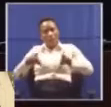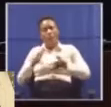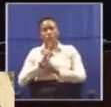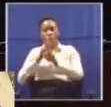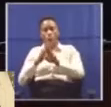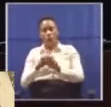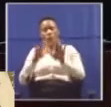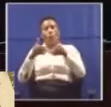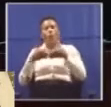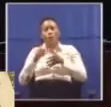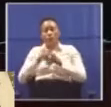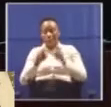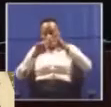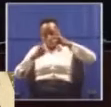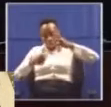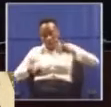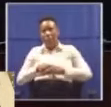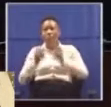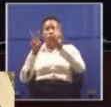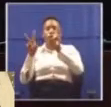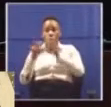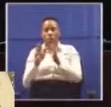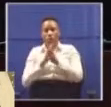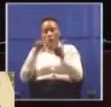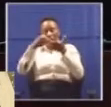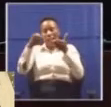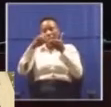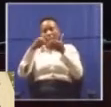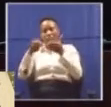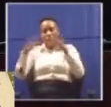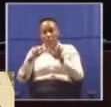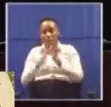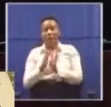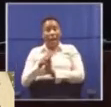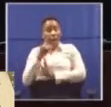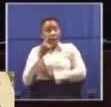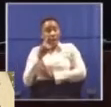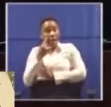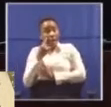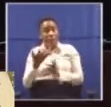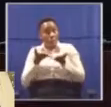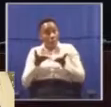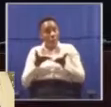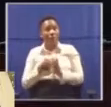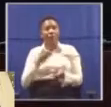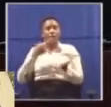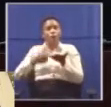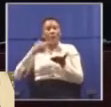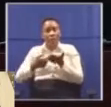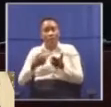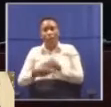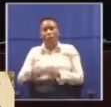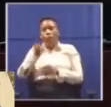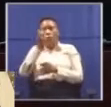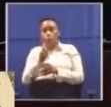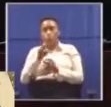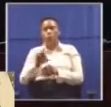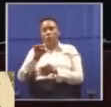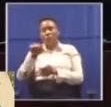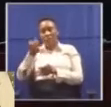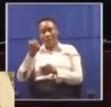fact that a number of issues were highlighted, practical evidence-based recommendations to SADC member states and